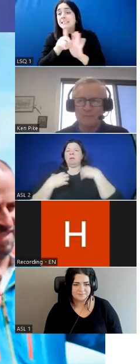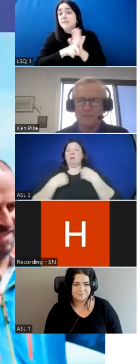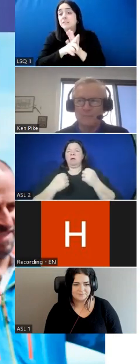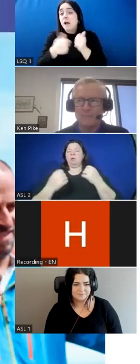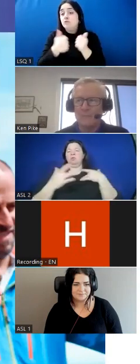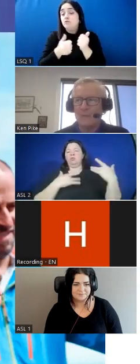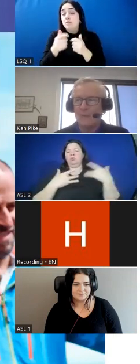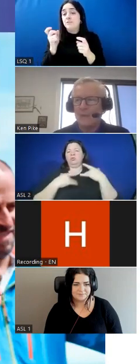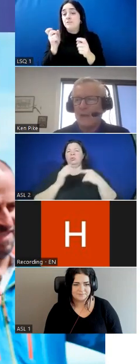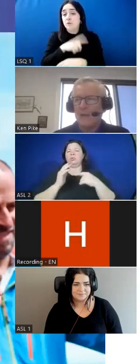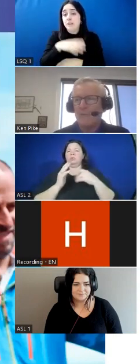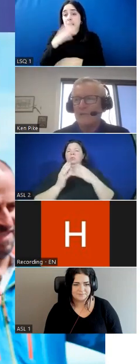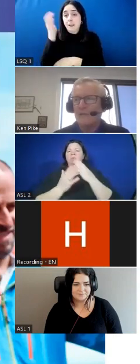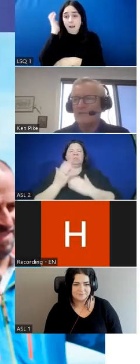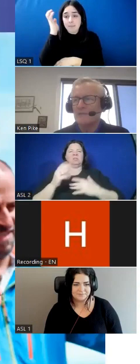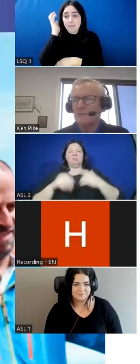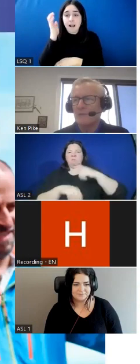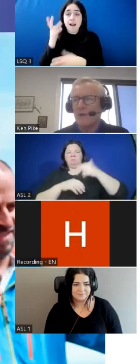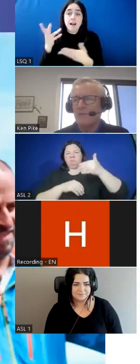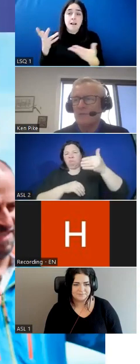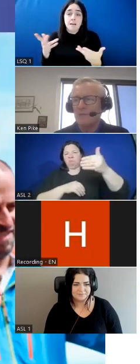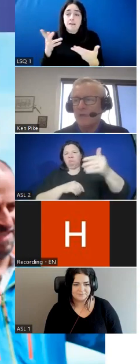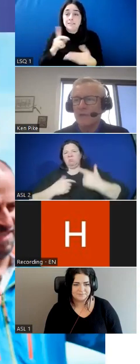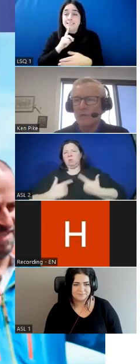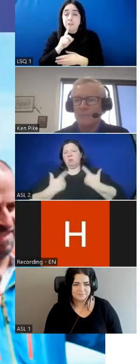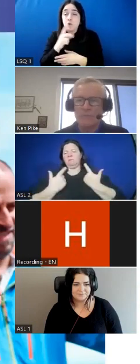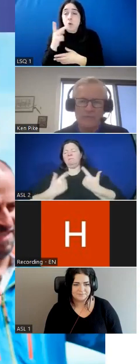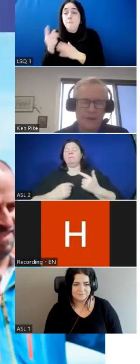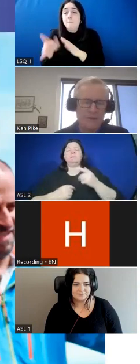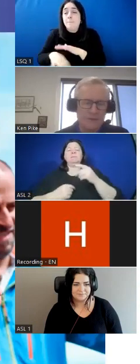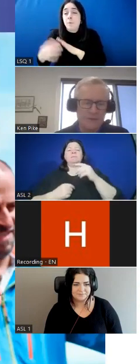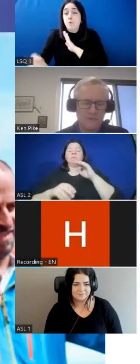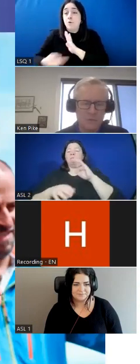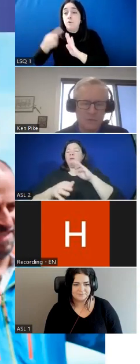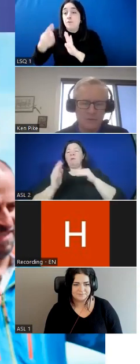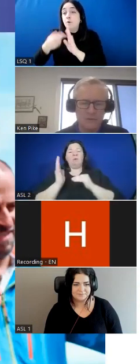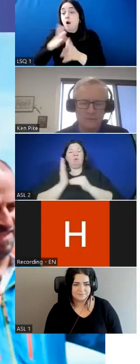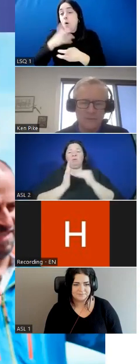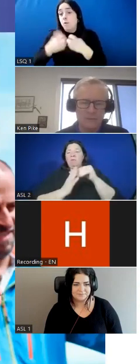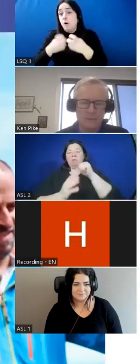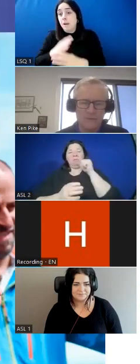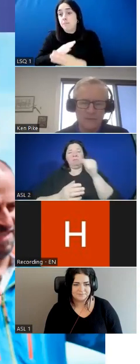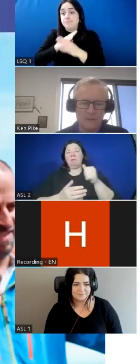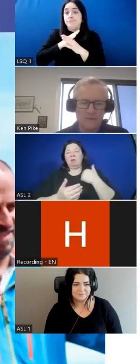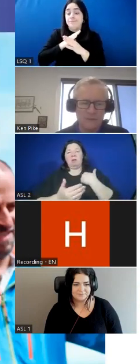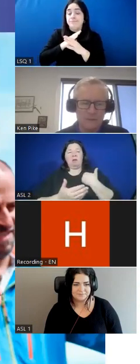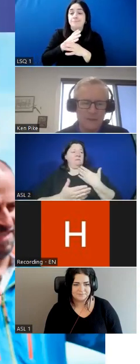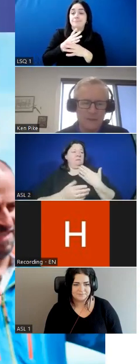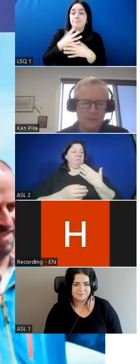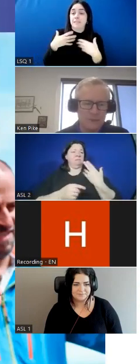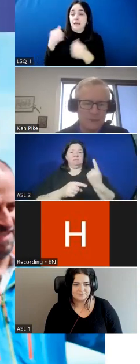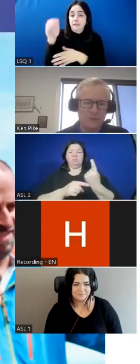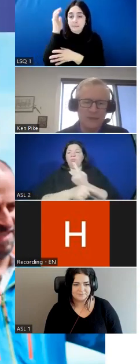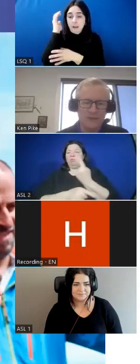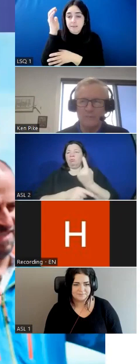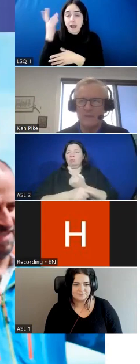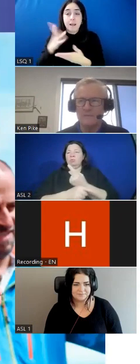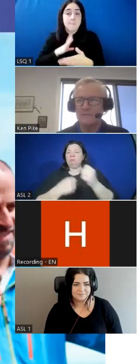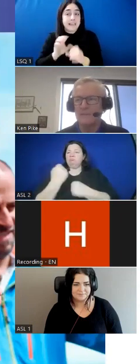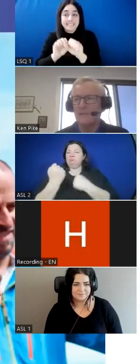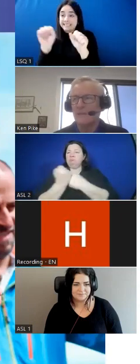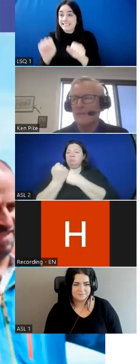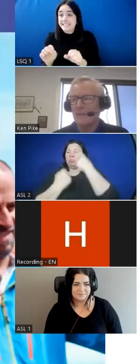lifetime. Our mental health systems are often not equipped to provide effective support, and we see this on a